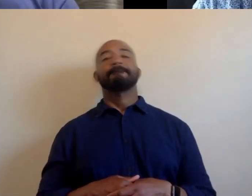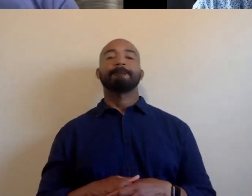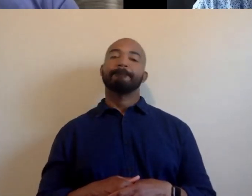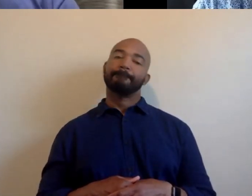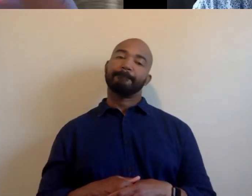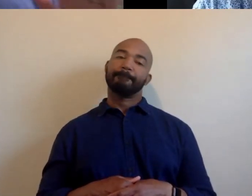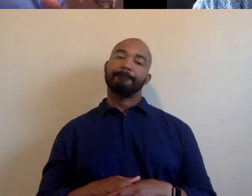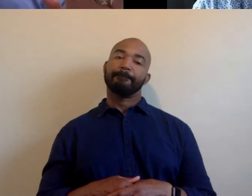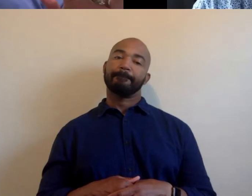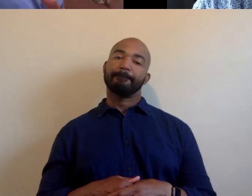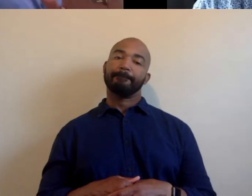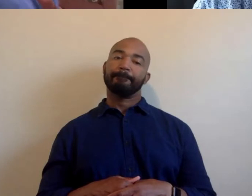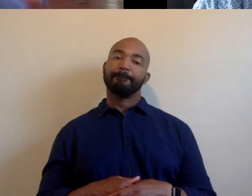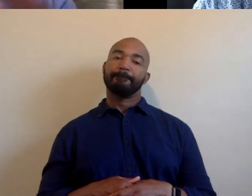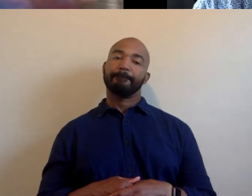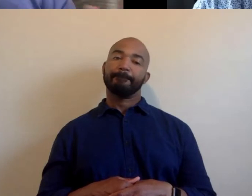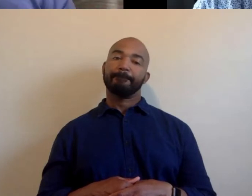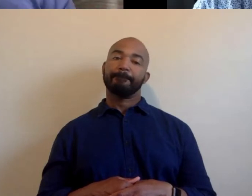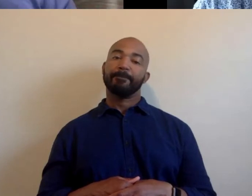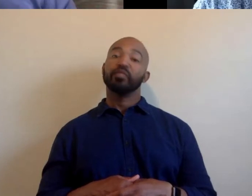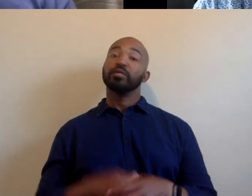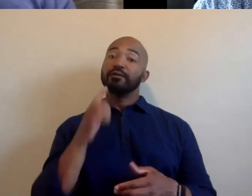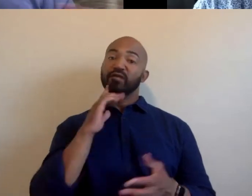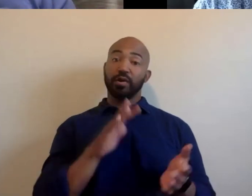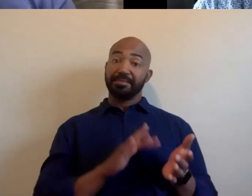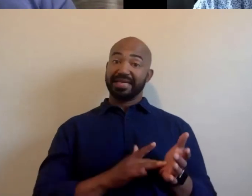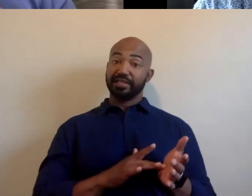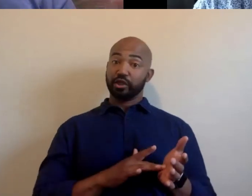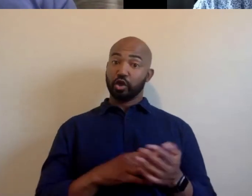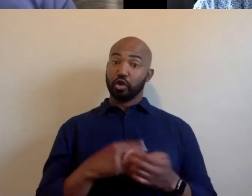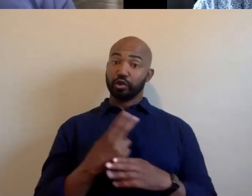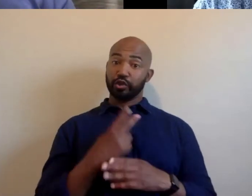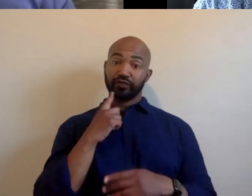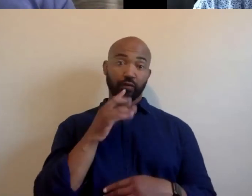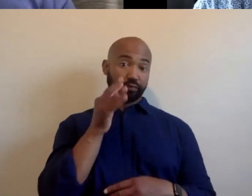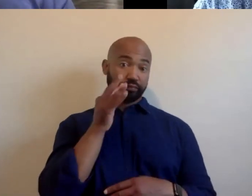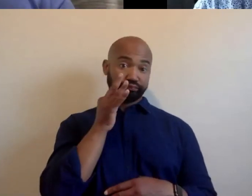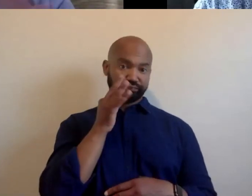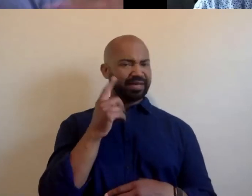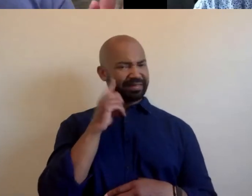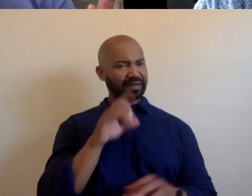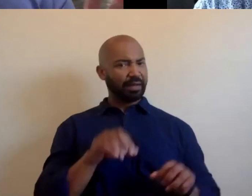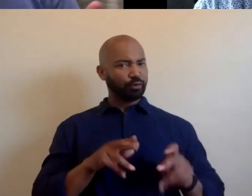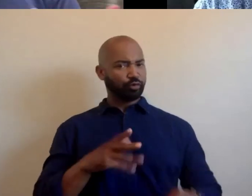I think in terms of the medicinal use, I think there's an opportunity there.